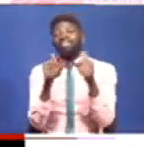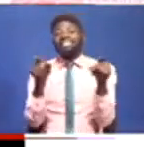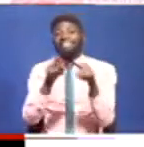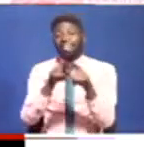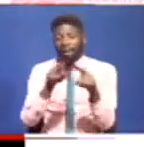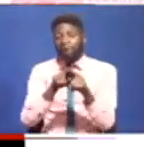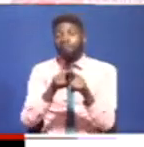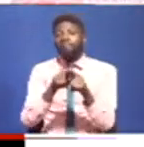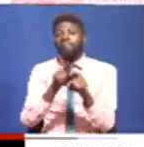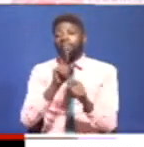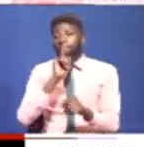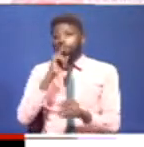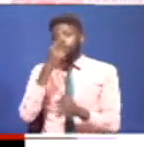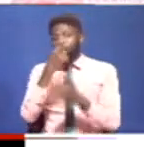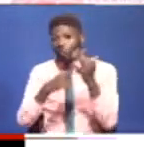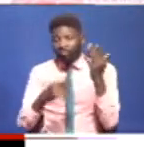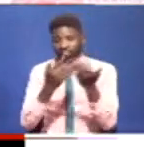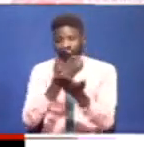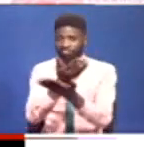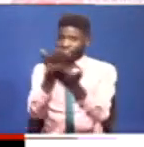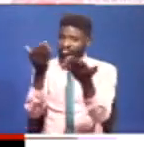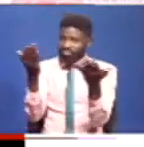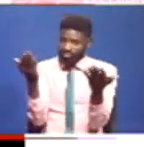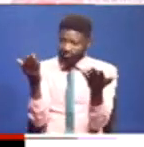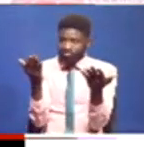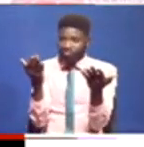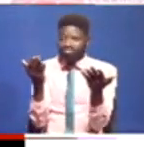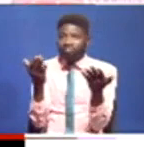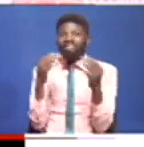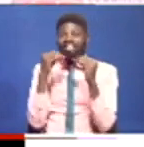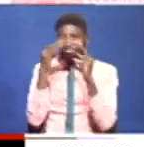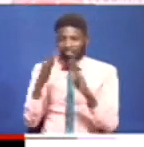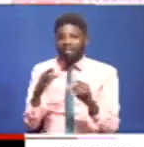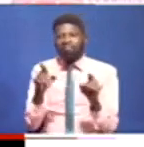to by the previous speakers.